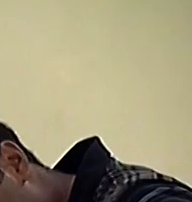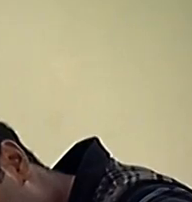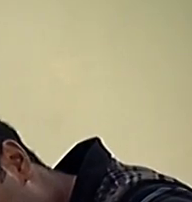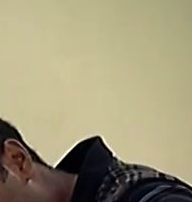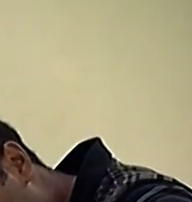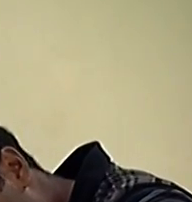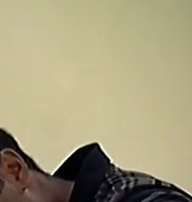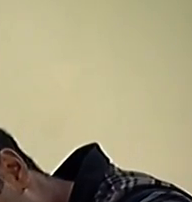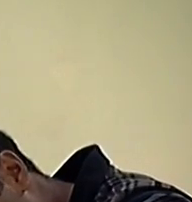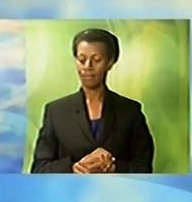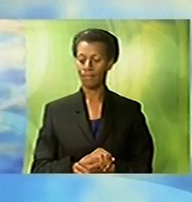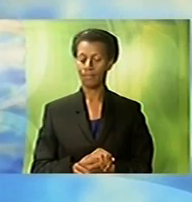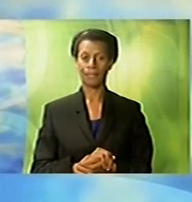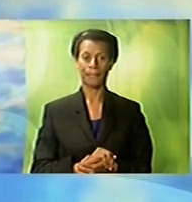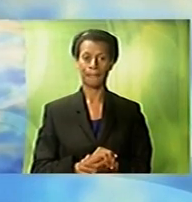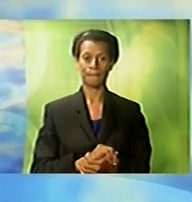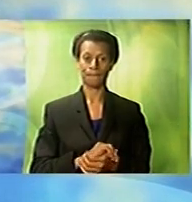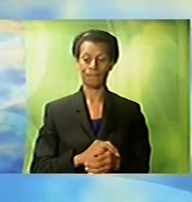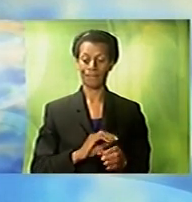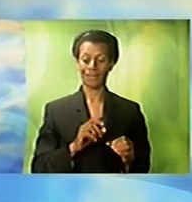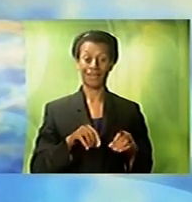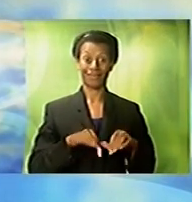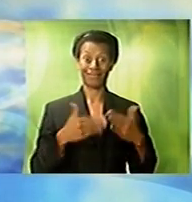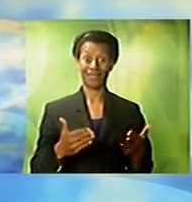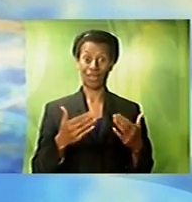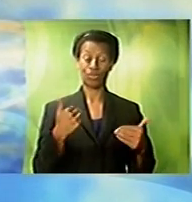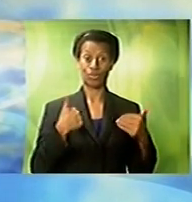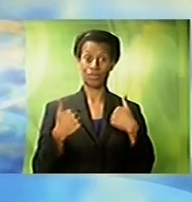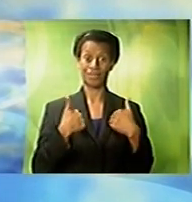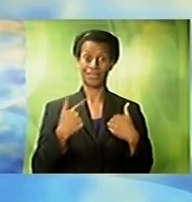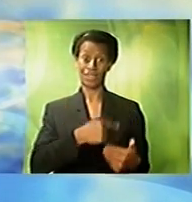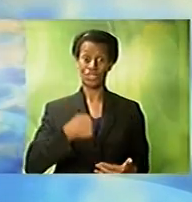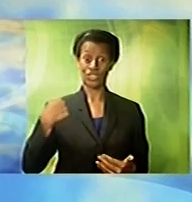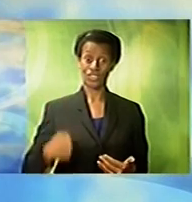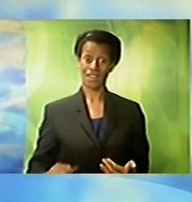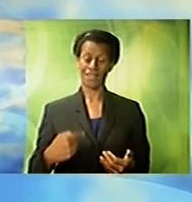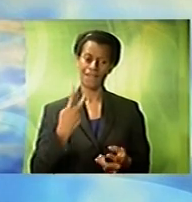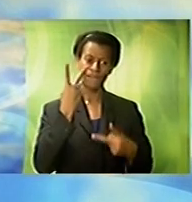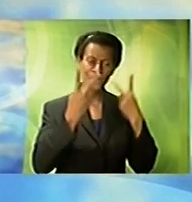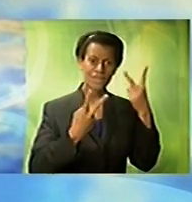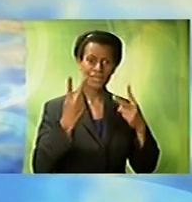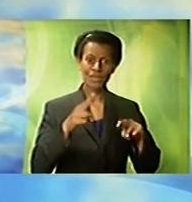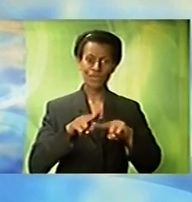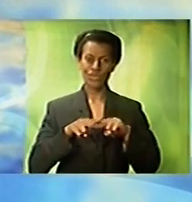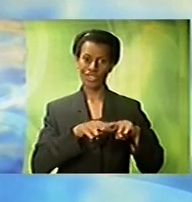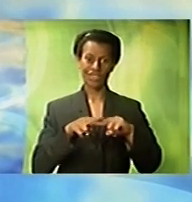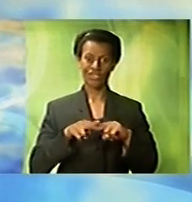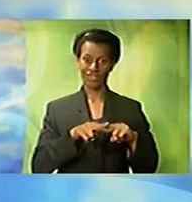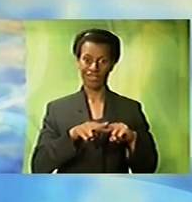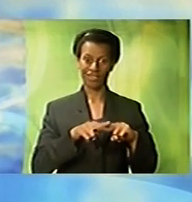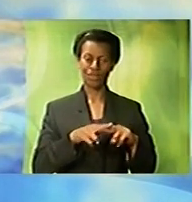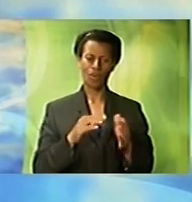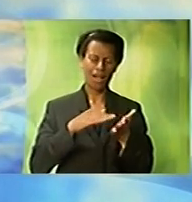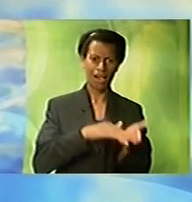2009 to 2014. Government's commitment to achieving higher standards has been given a big boost following a visit